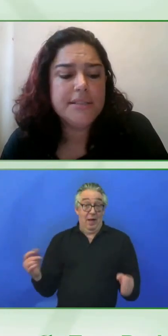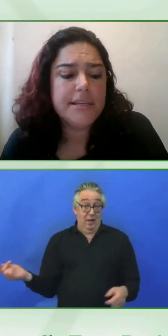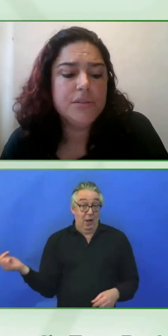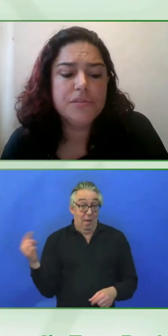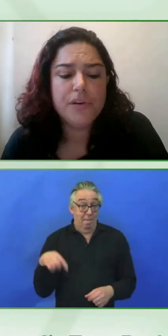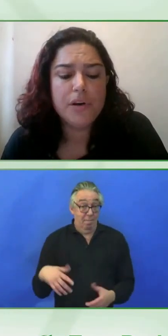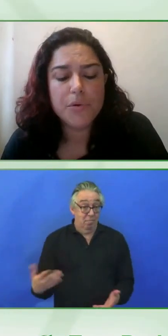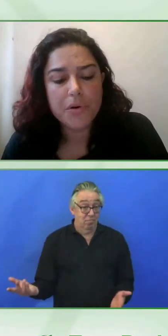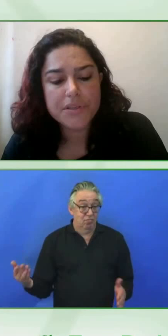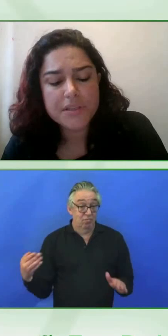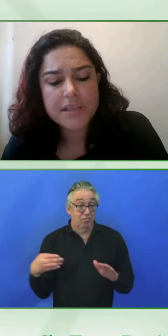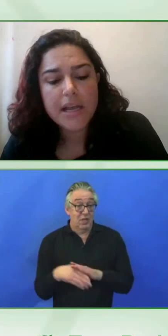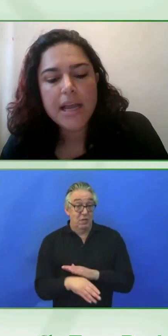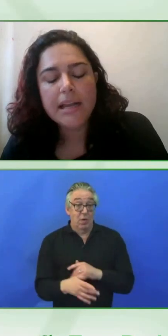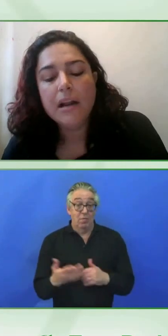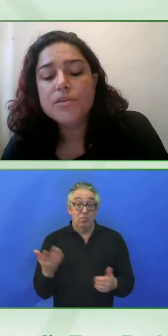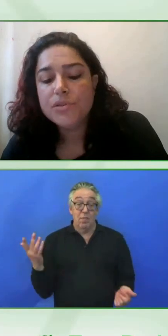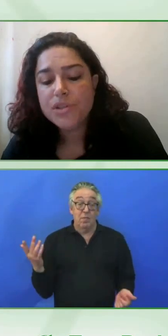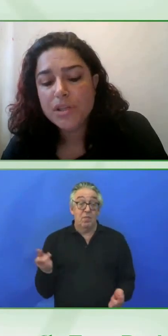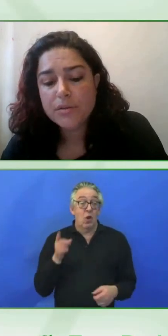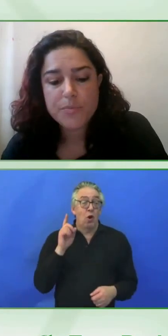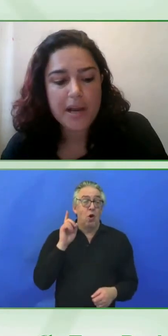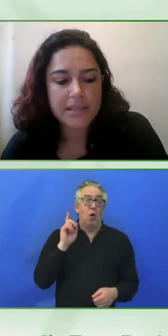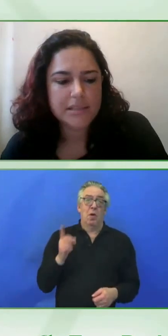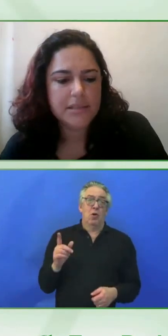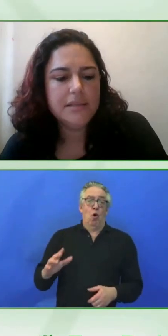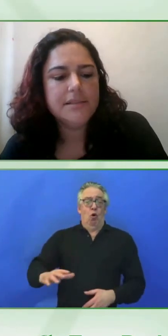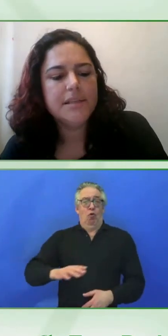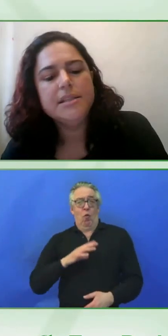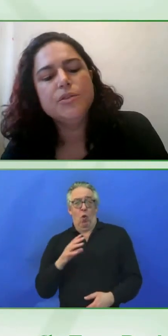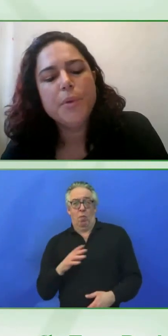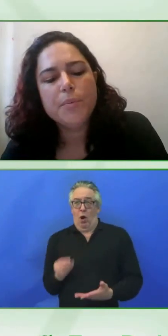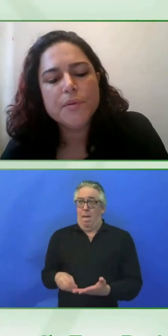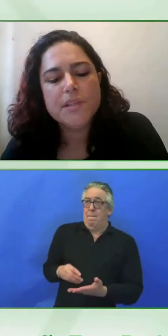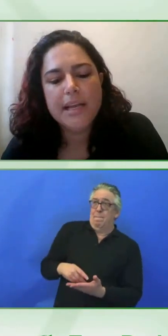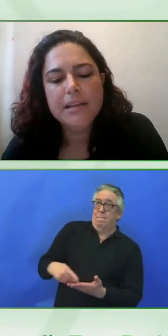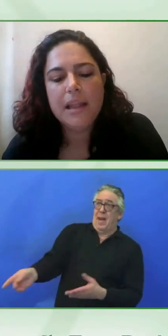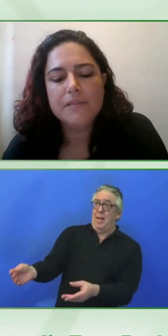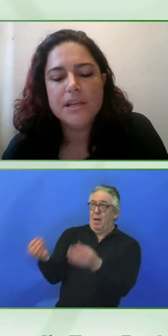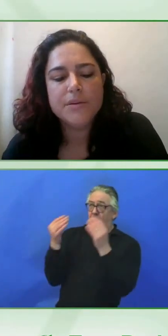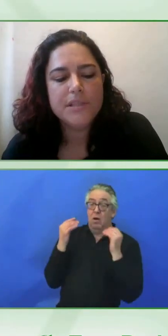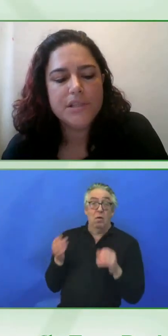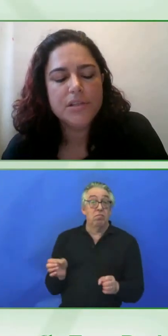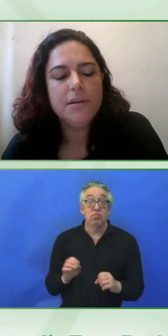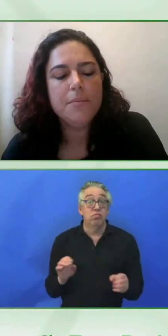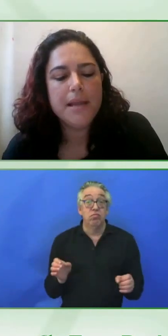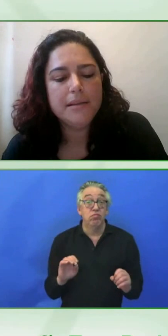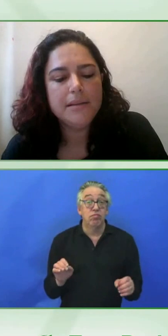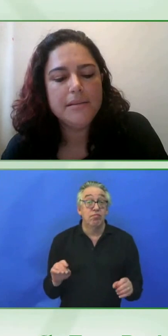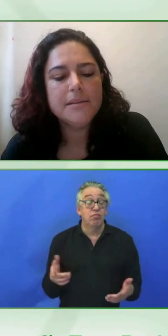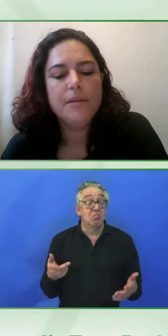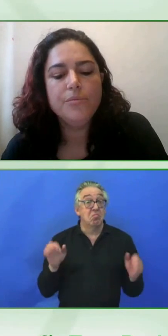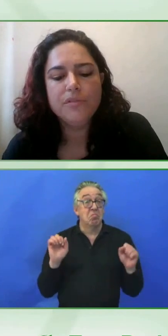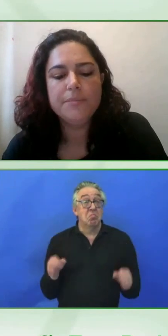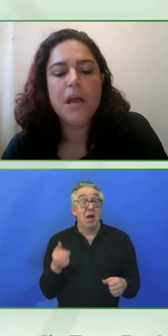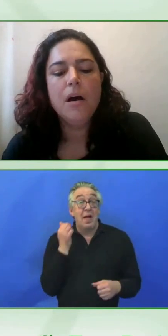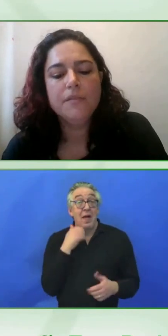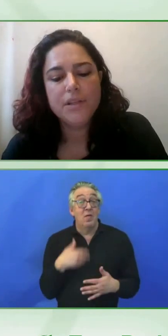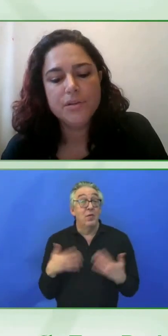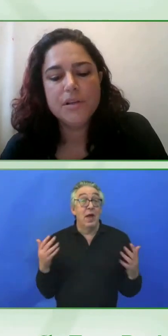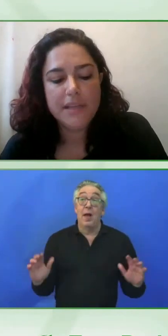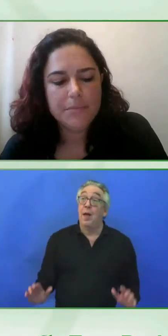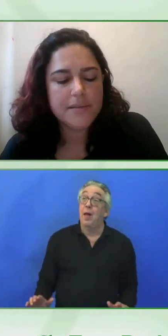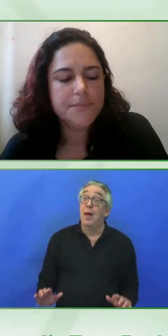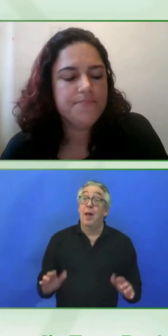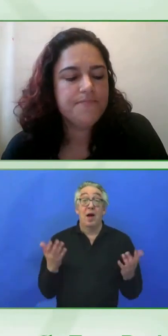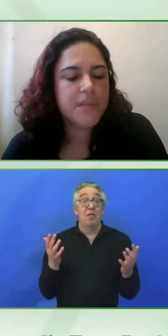adherence to formal courses and allows continuous practice, inserting into people's daily lives the acquisition, maintenance, and improvement of the use